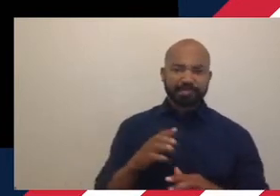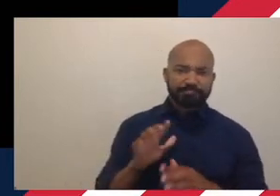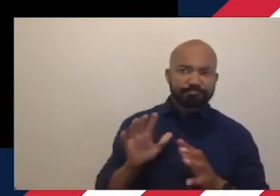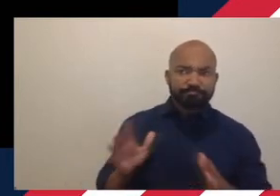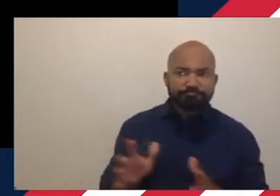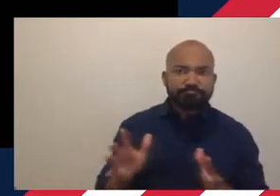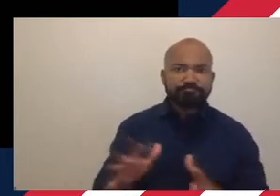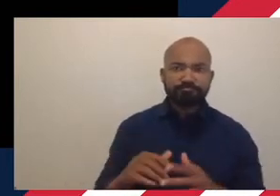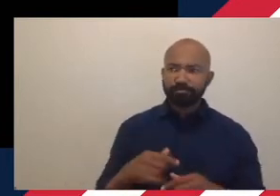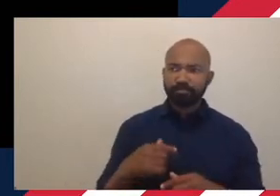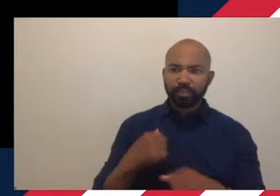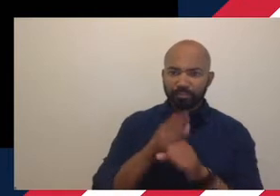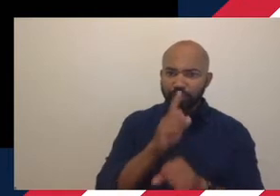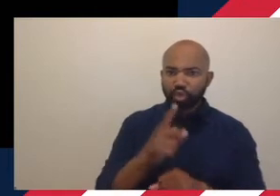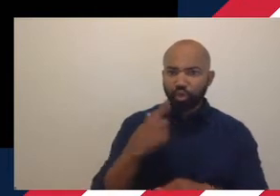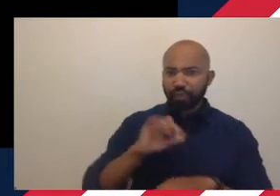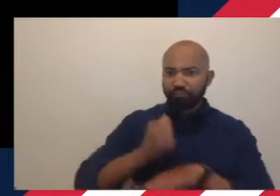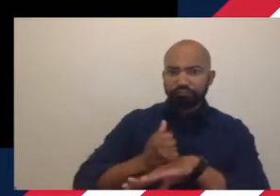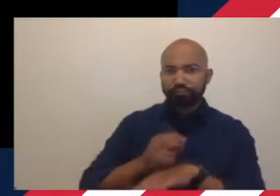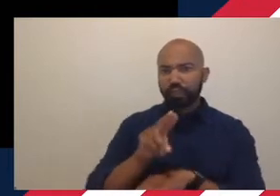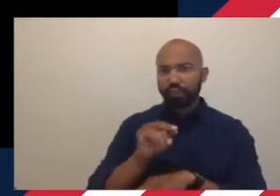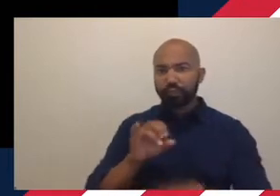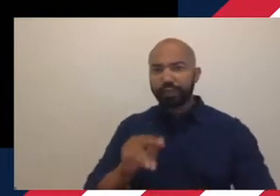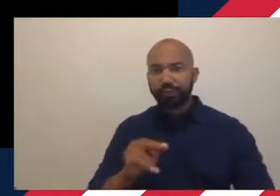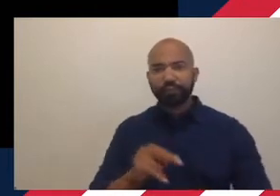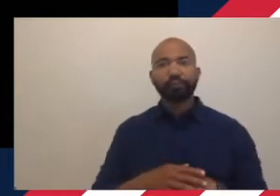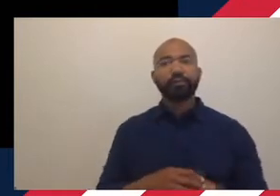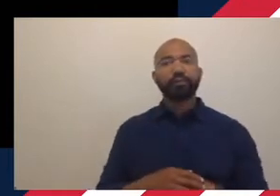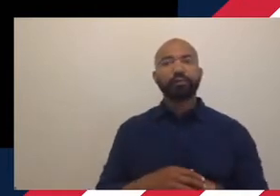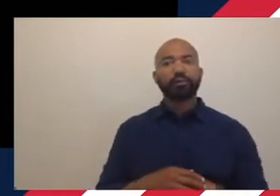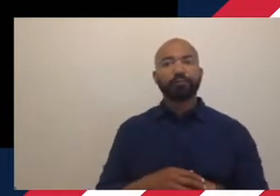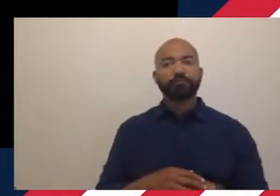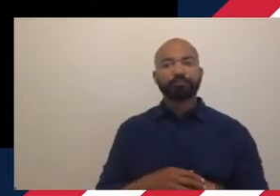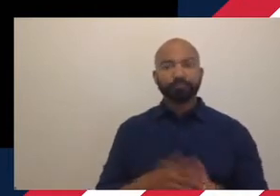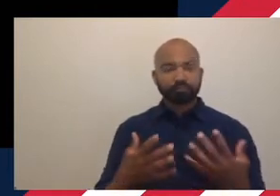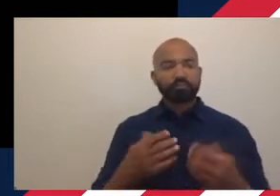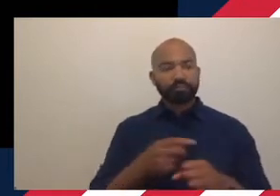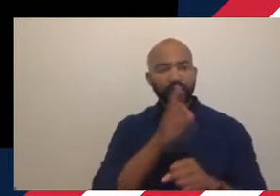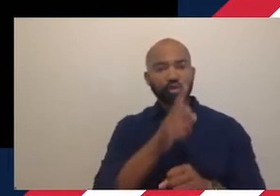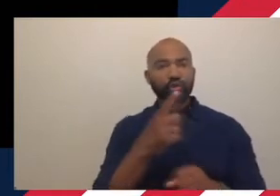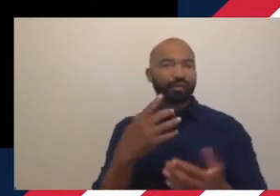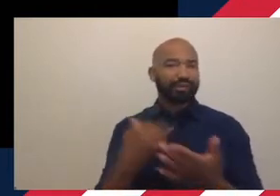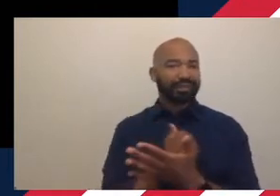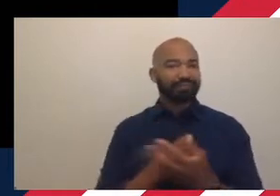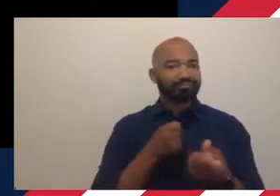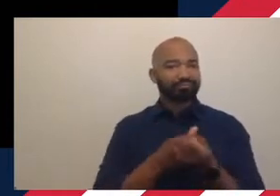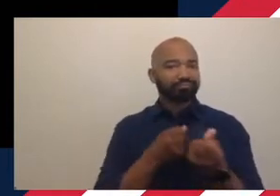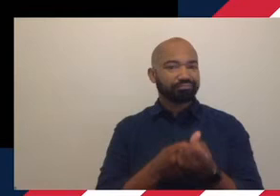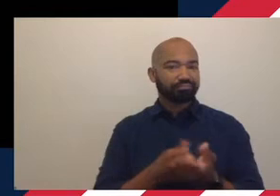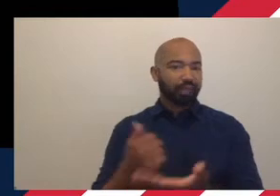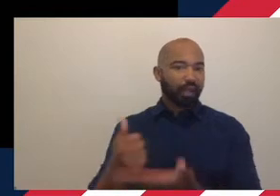trying to unionize and to get some